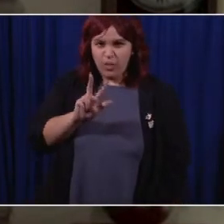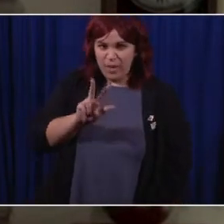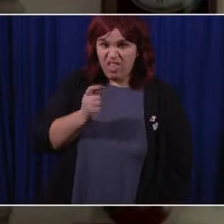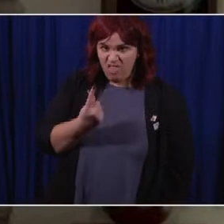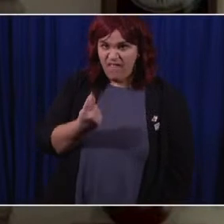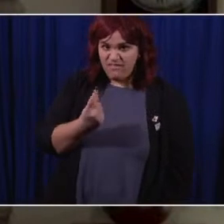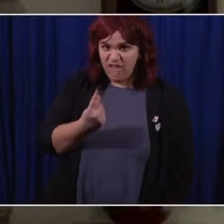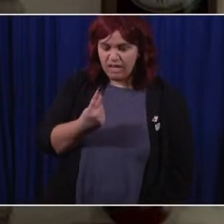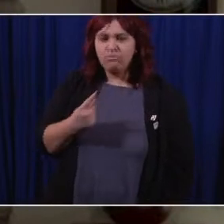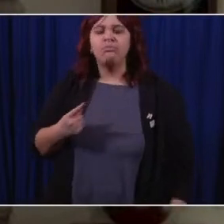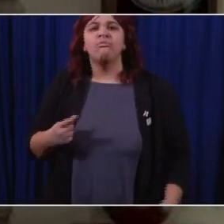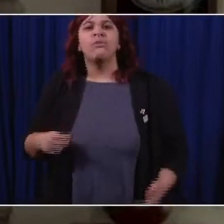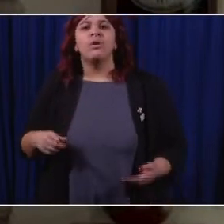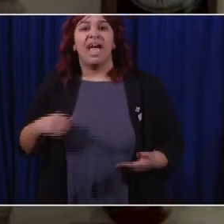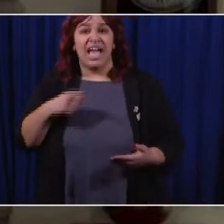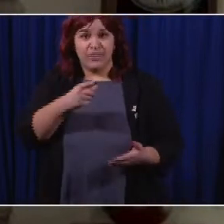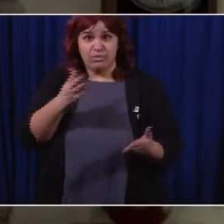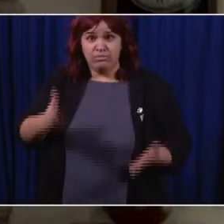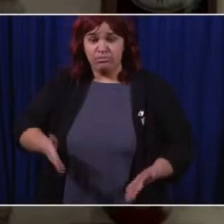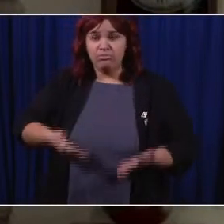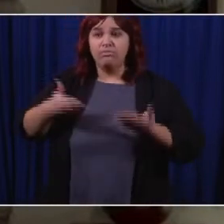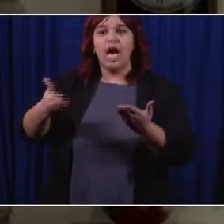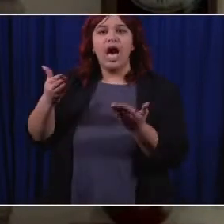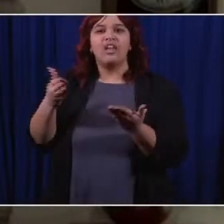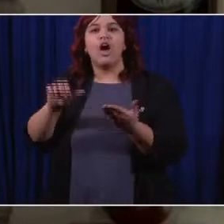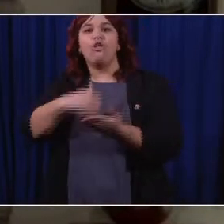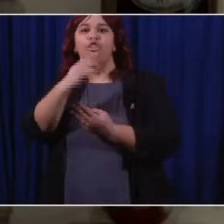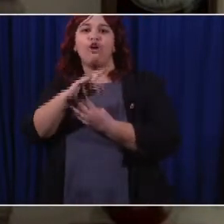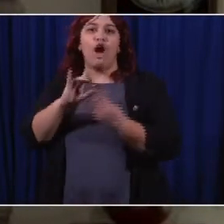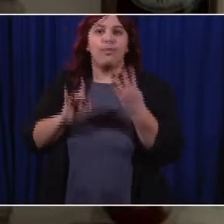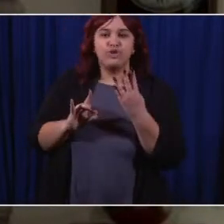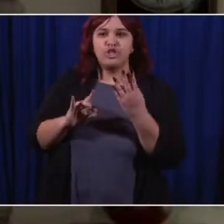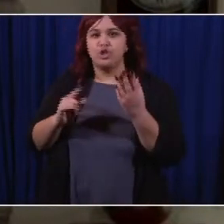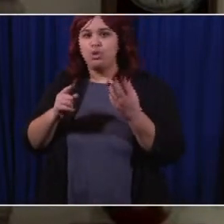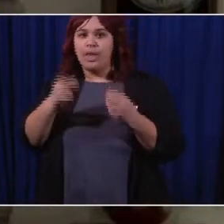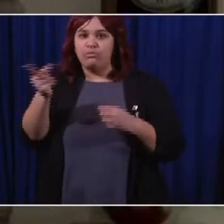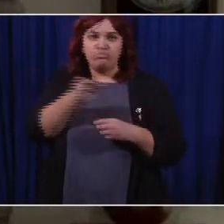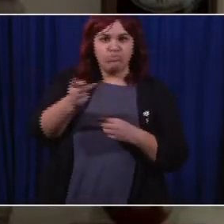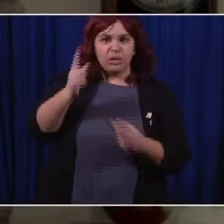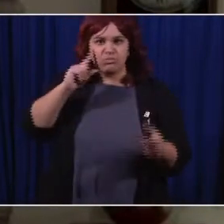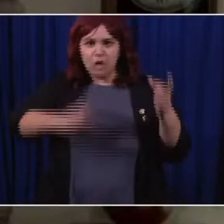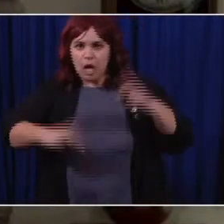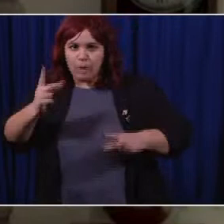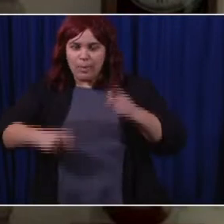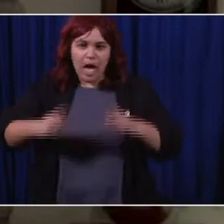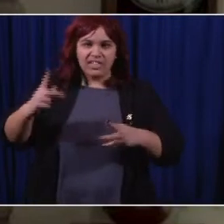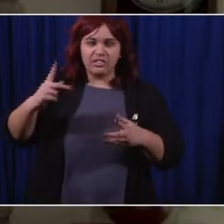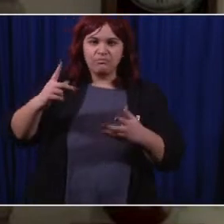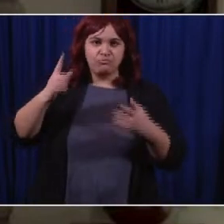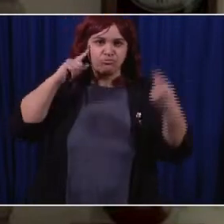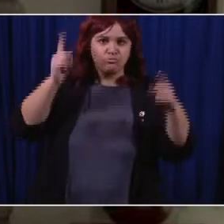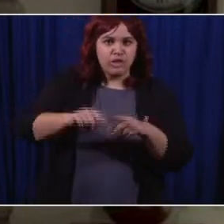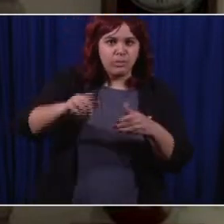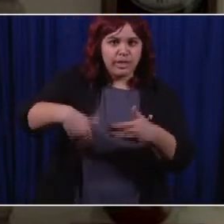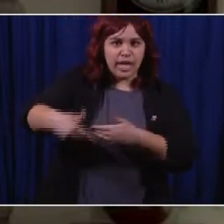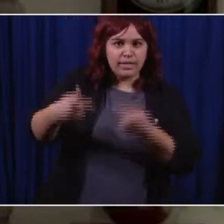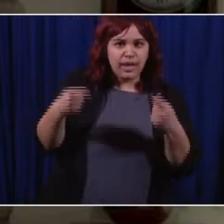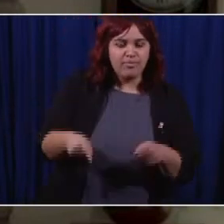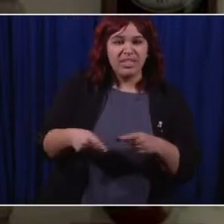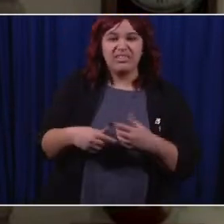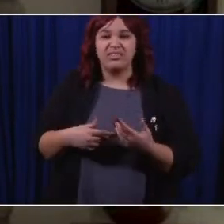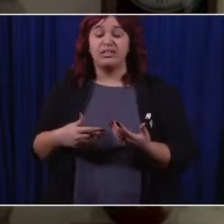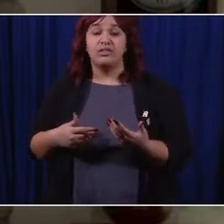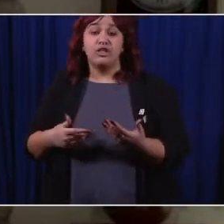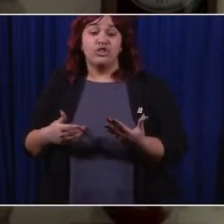possible compromise so they don't go and override that veto, possibly maybe removing criminal penalties for violating